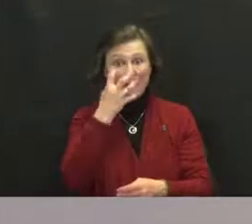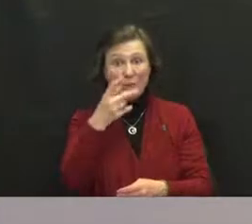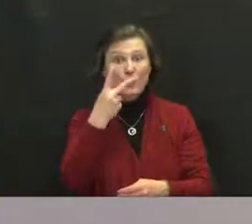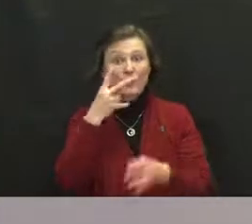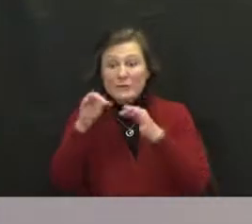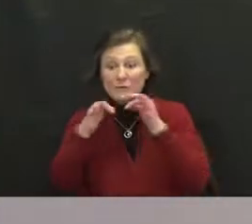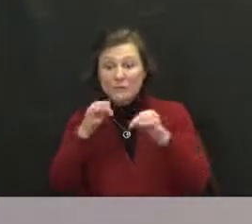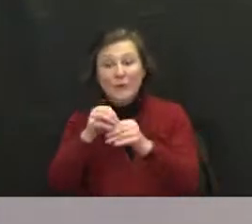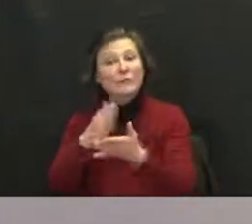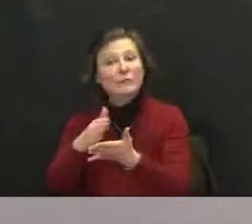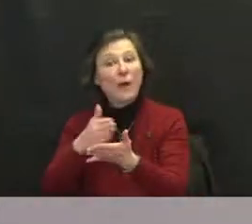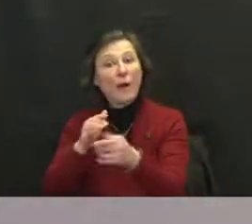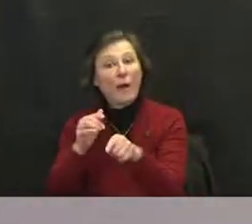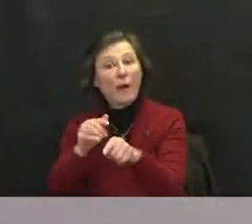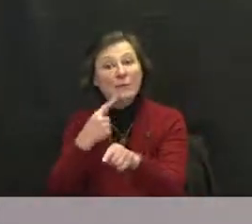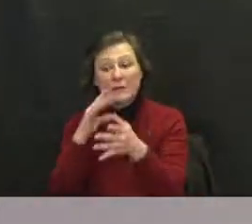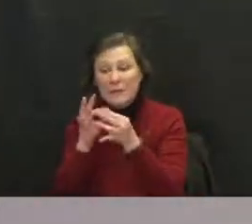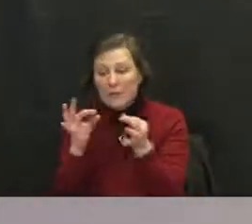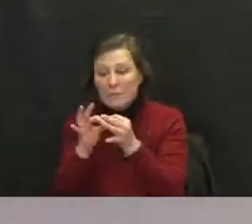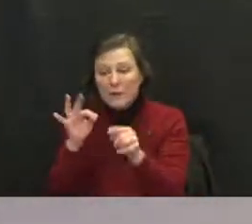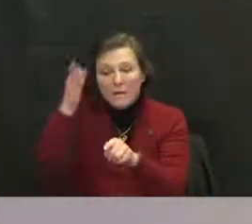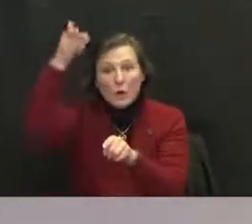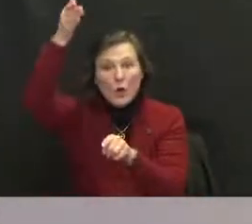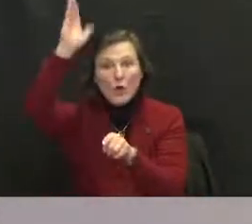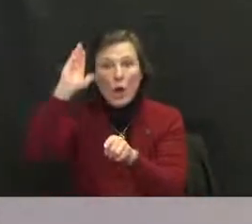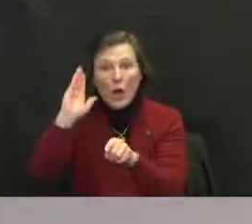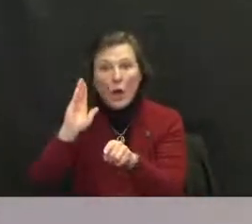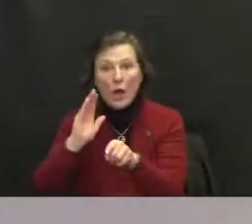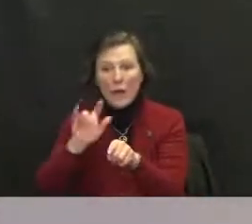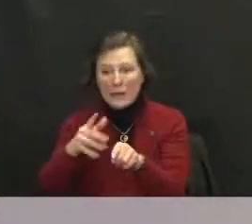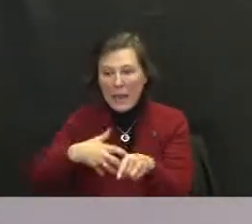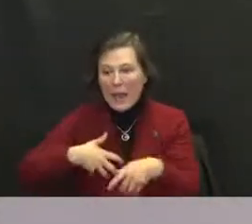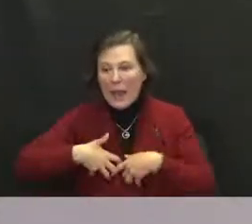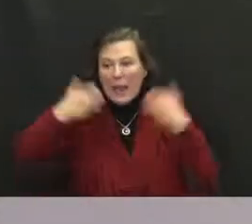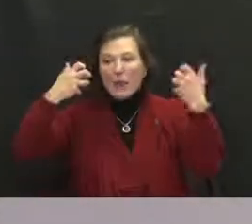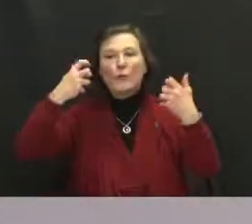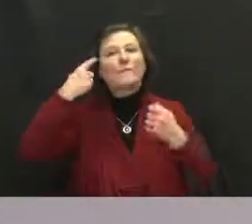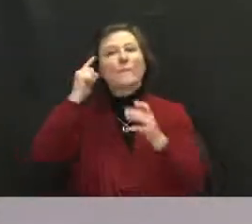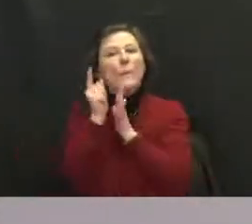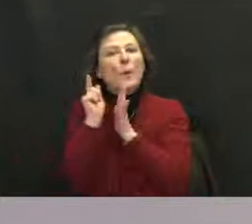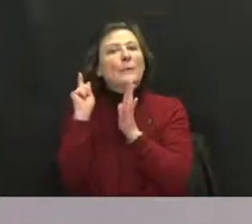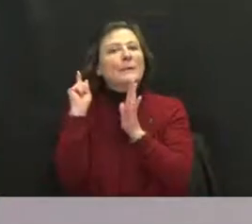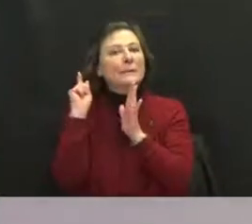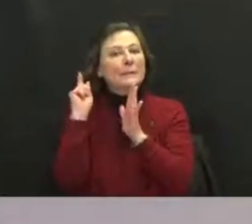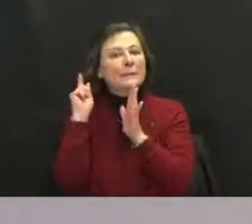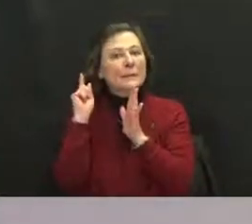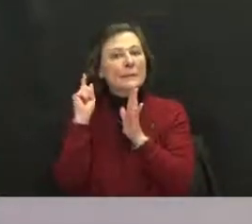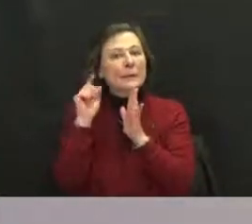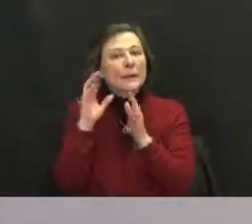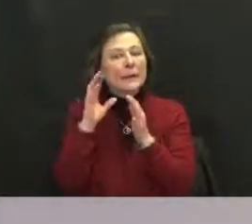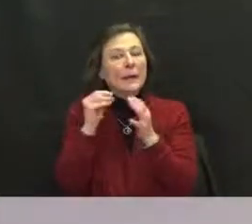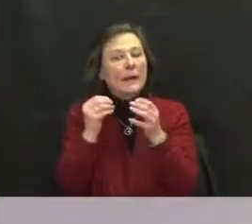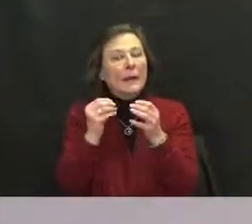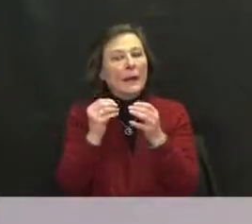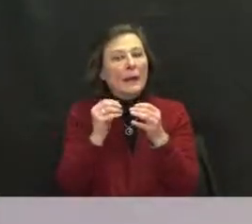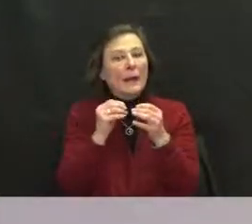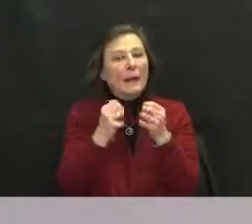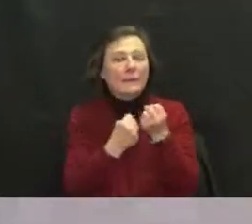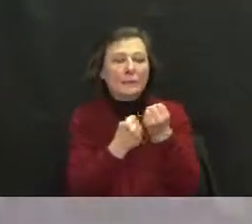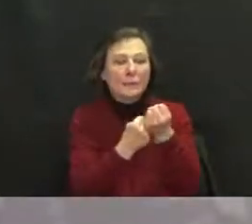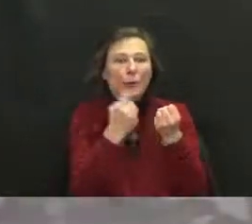where you see mention of God, whose anger is but for a moment and whose favor is for a